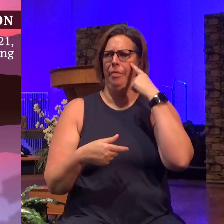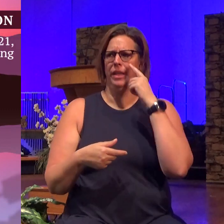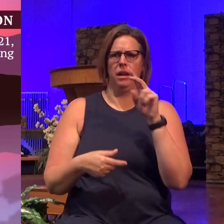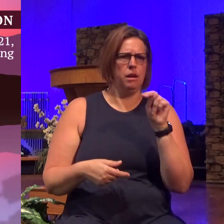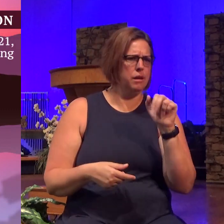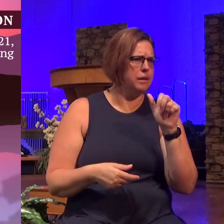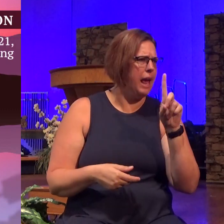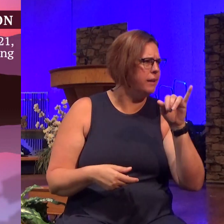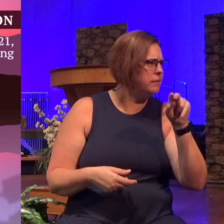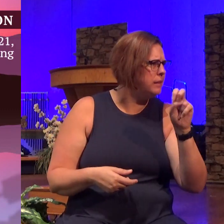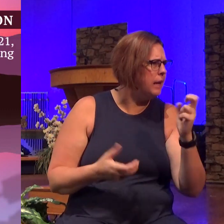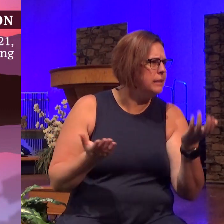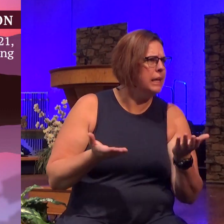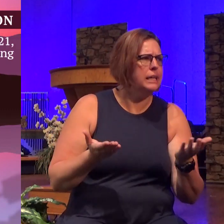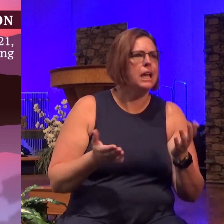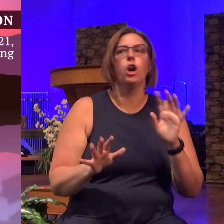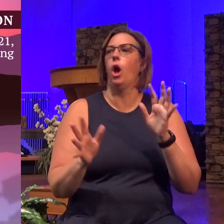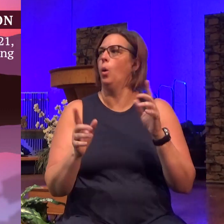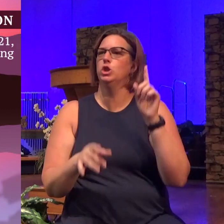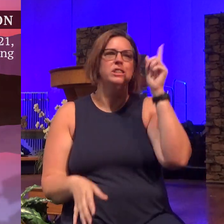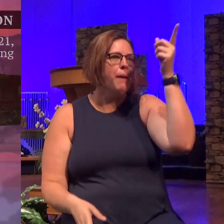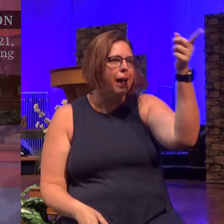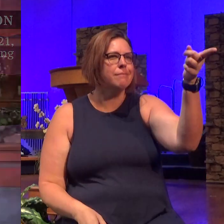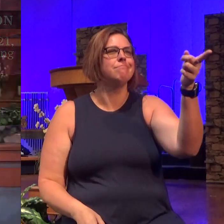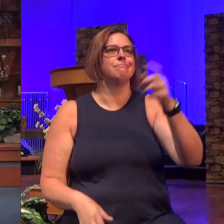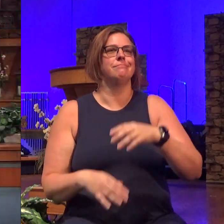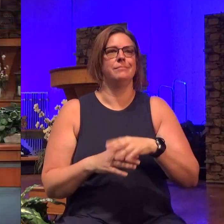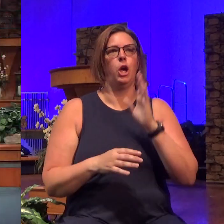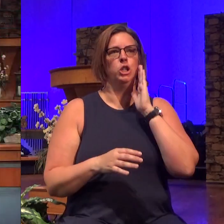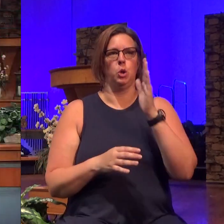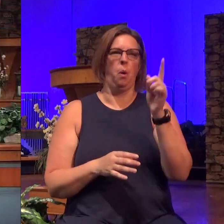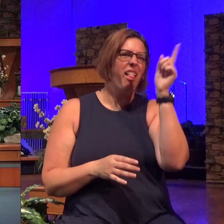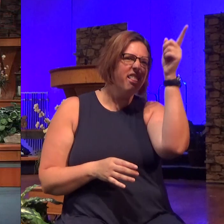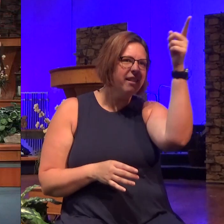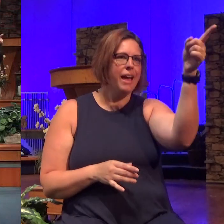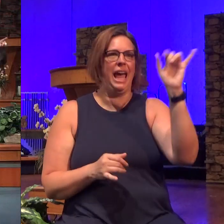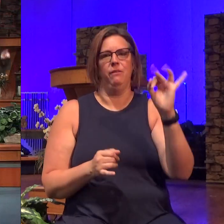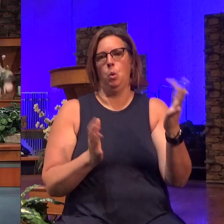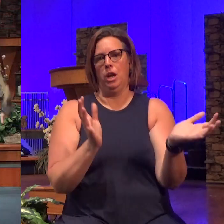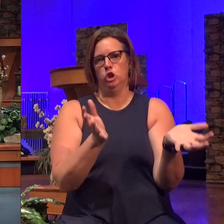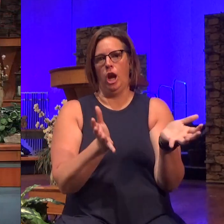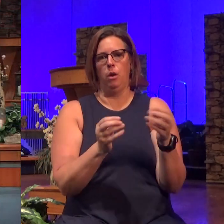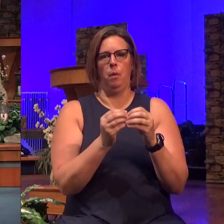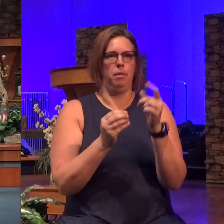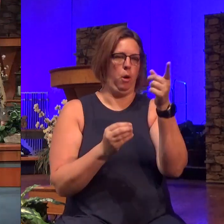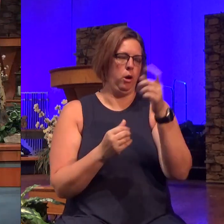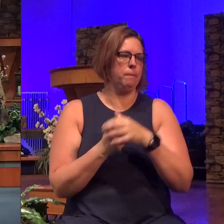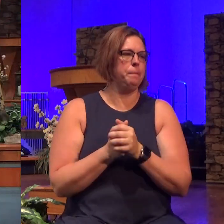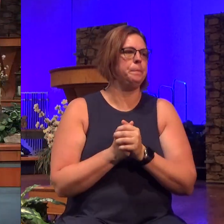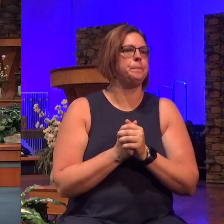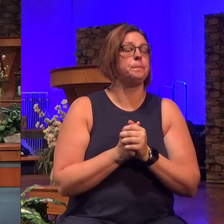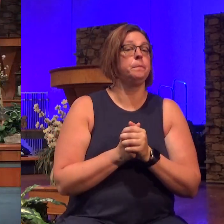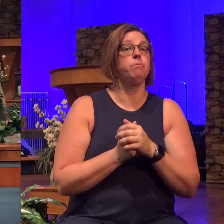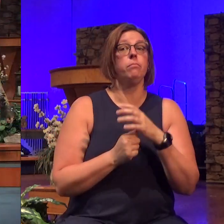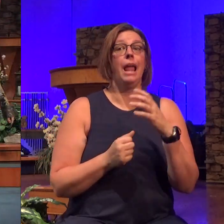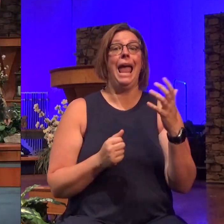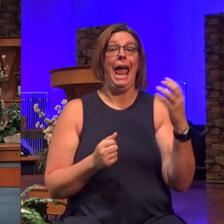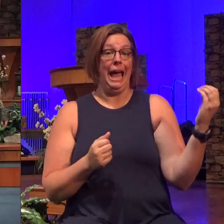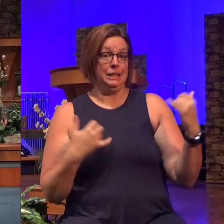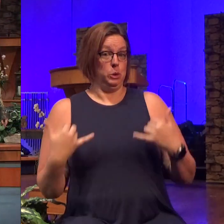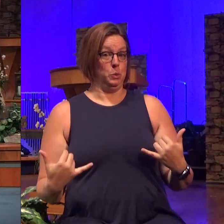here someplace. She was earlier. She's back there. She is back in the back. She'll probably be over in that area if you want to talk with her more about her workshop. And speaking of